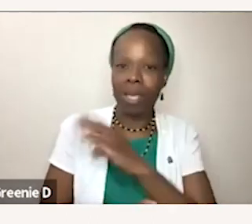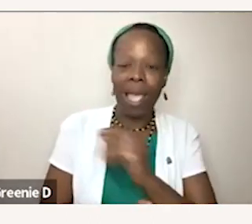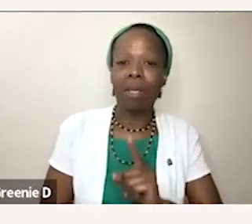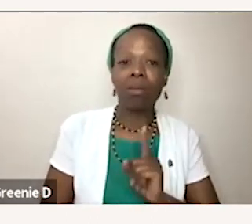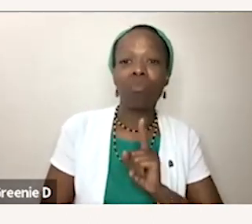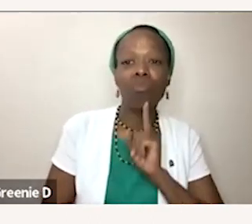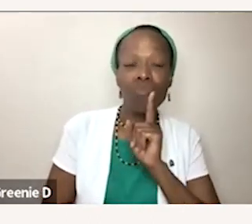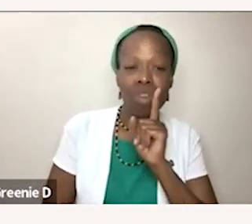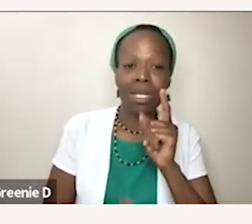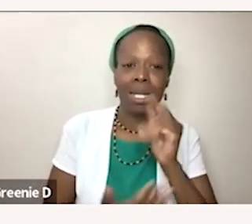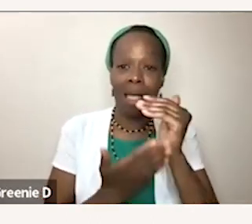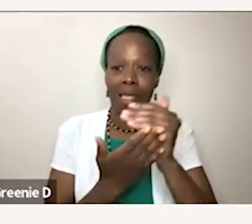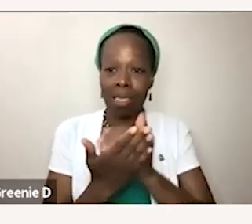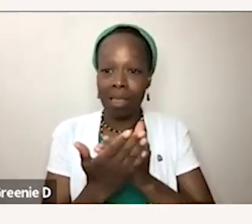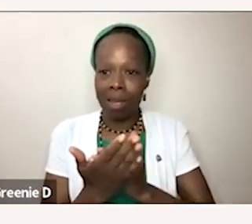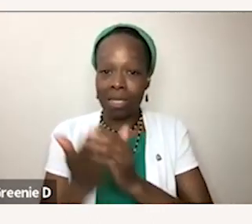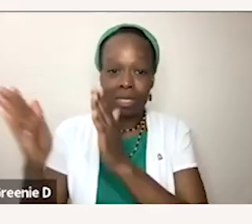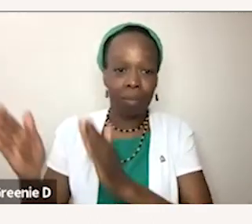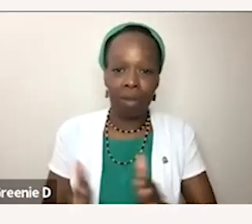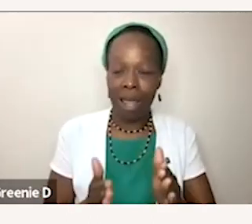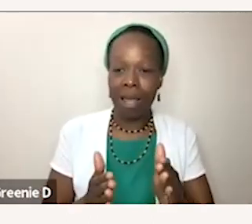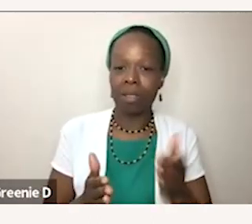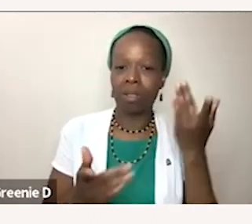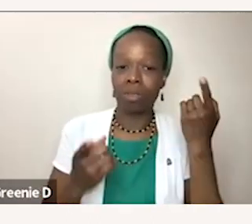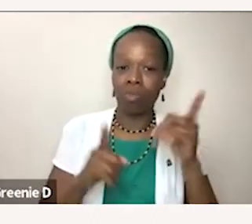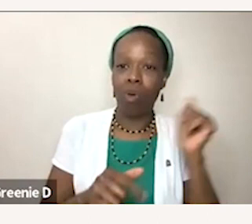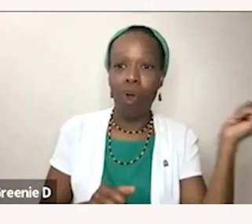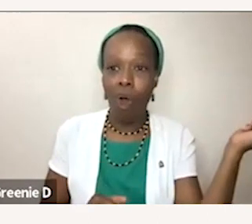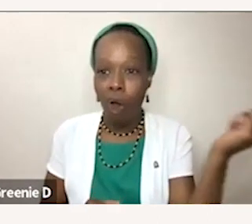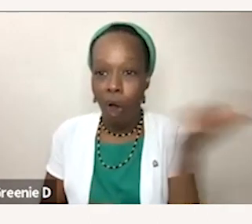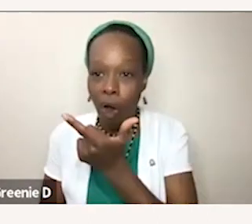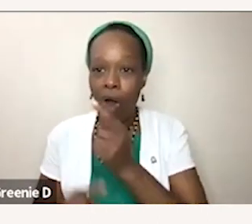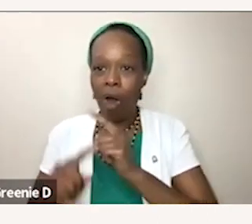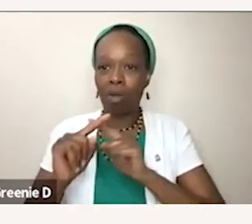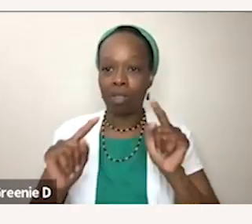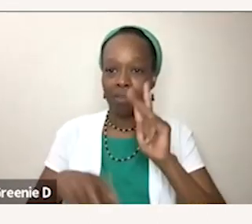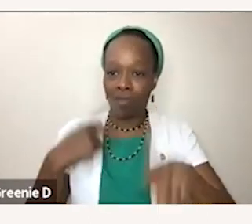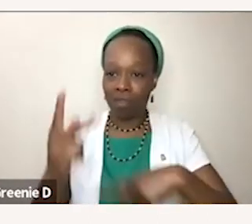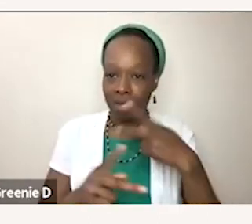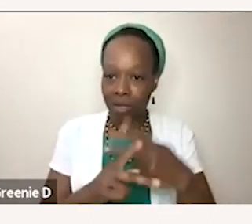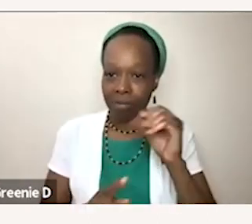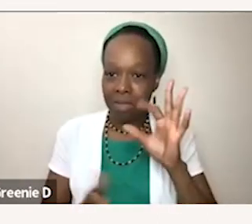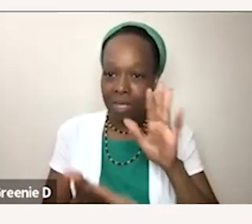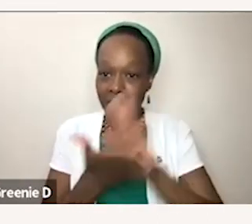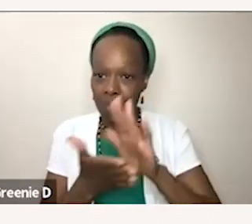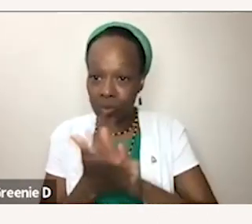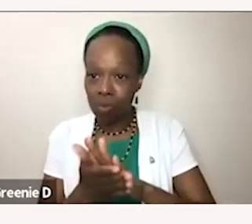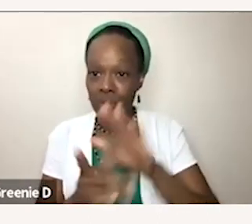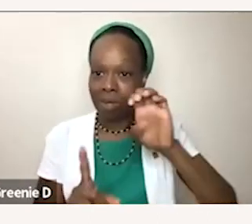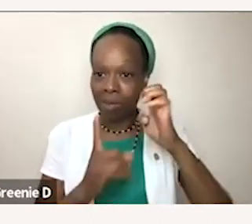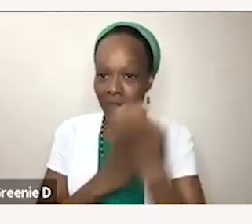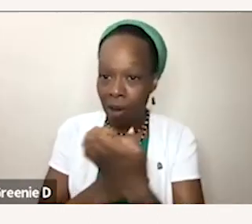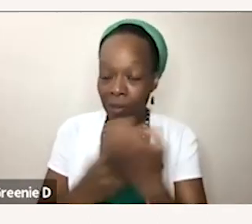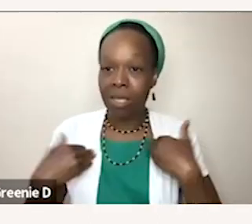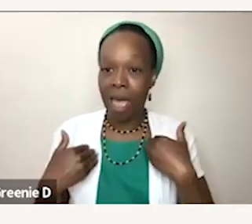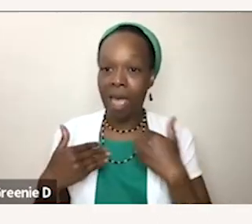be used across all different school environments. There are lesson plans for ELA and history